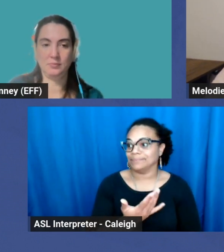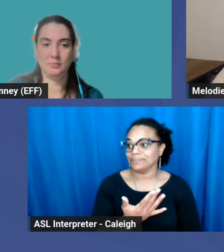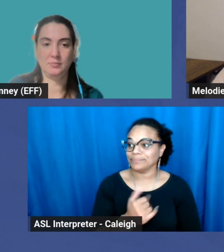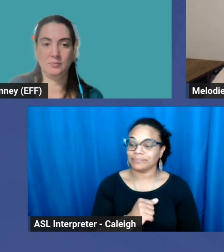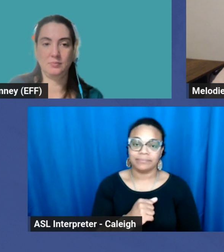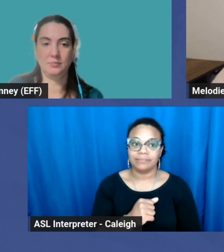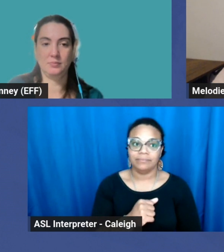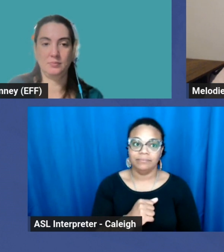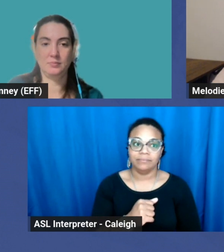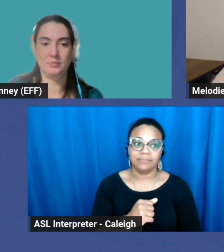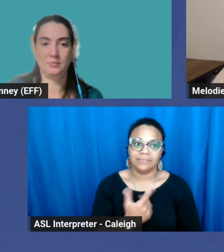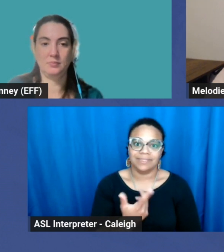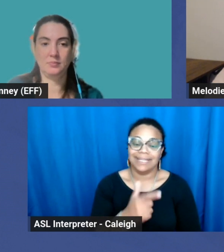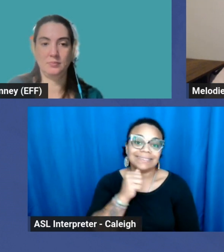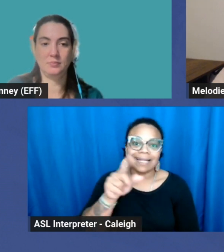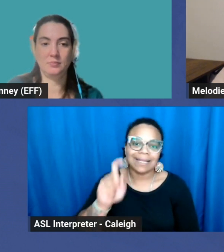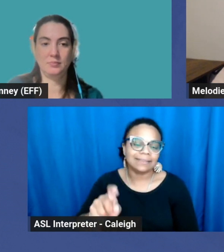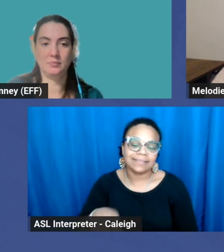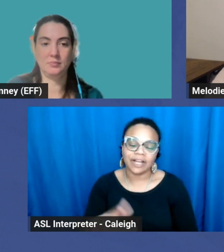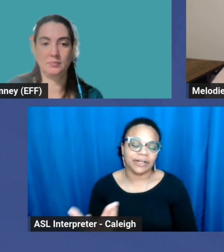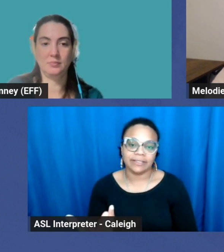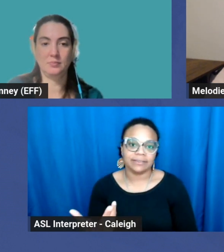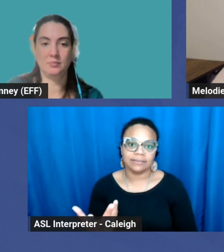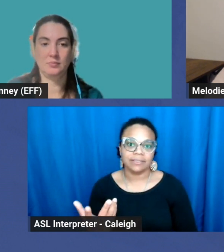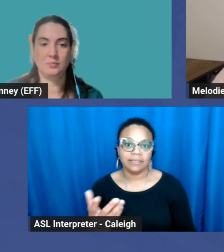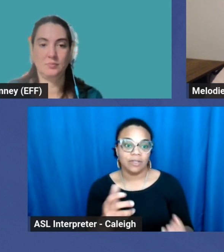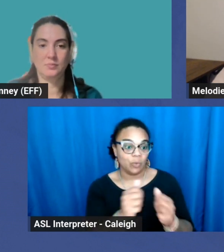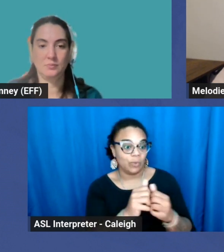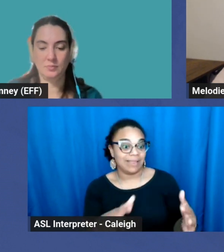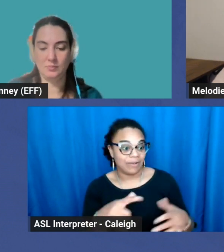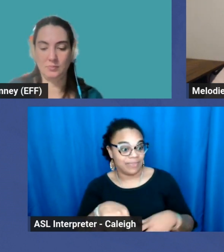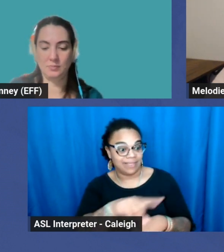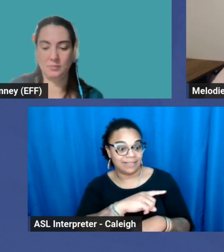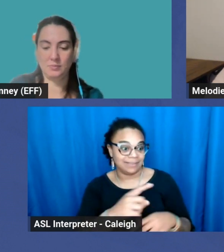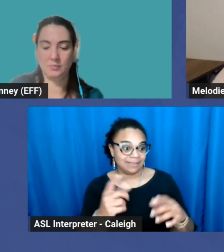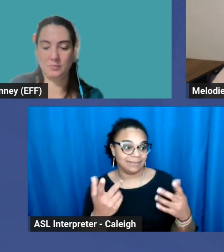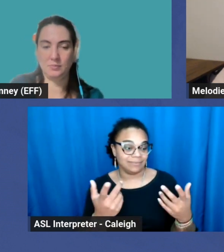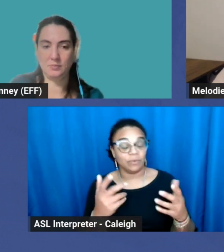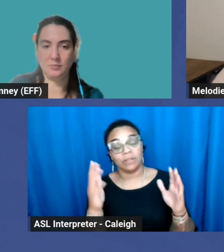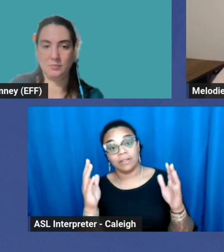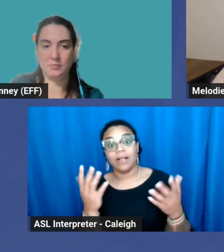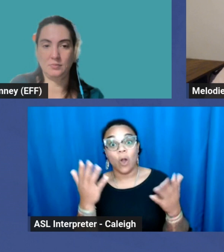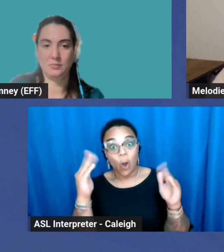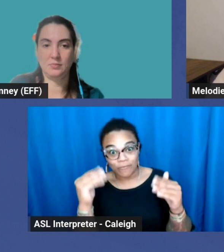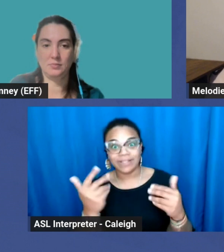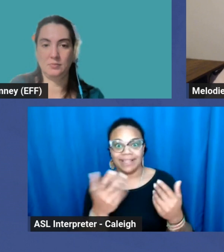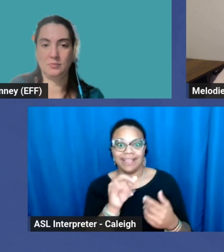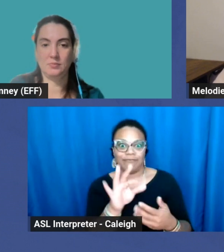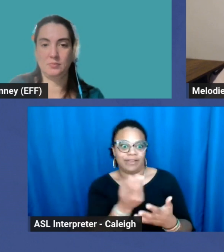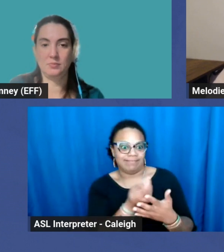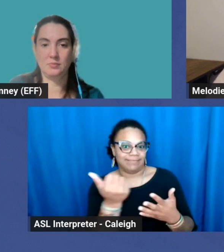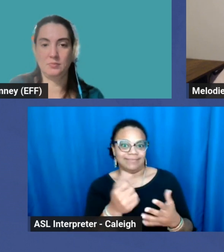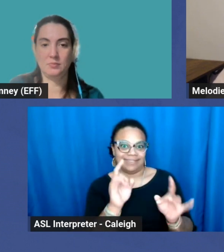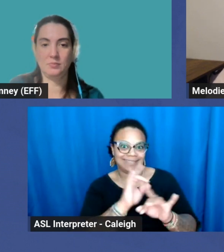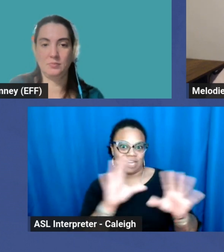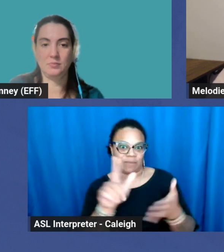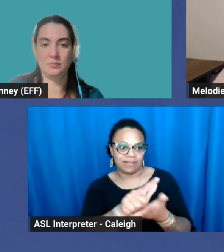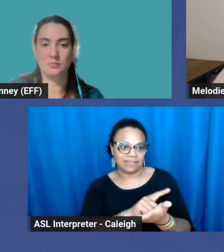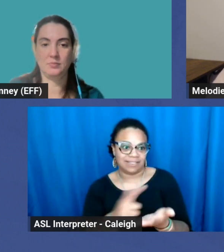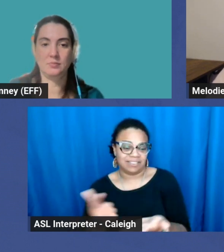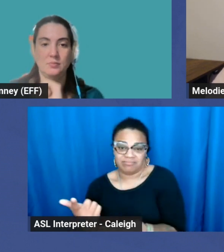it's just unnecessary in the absence of this terrible, hopefully the absence of this terrible legislation that we've been